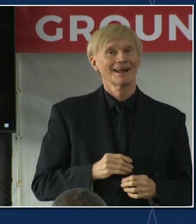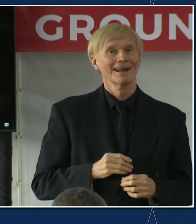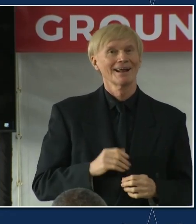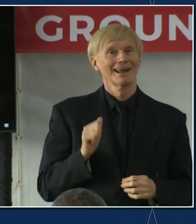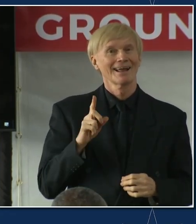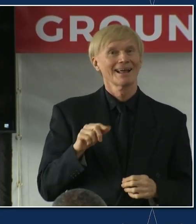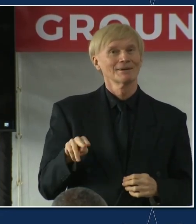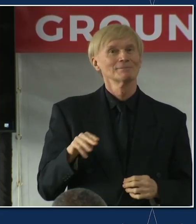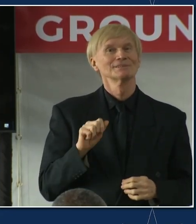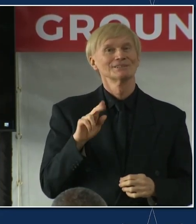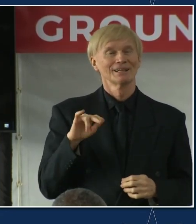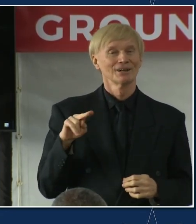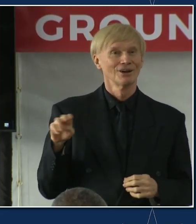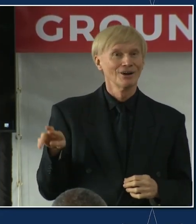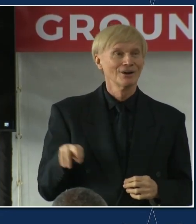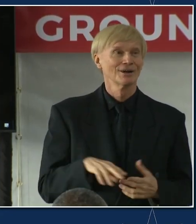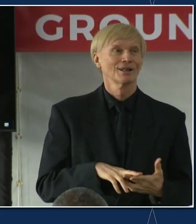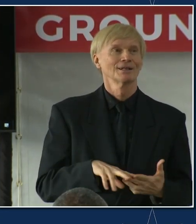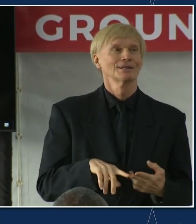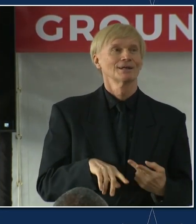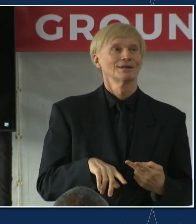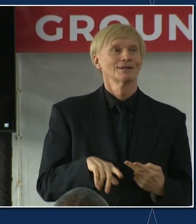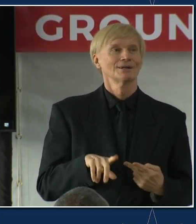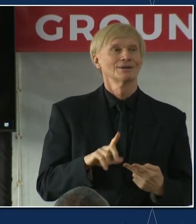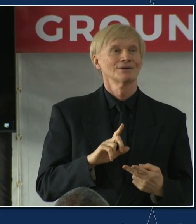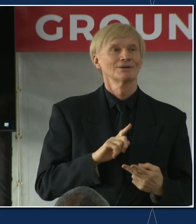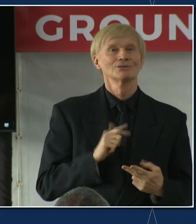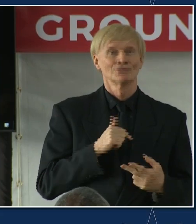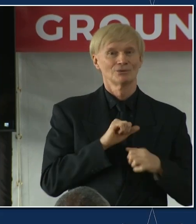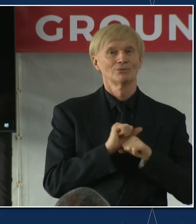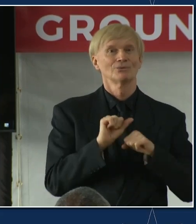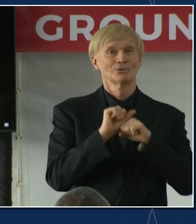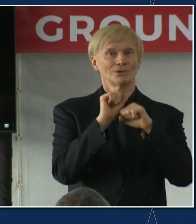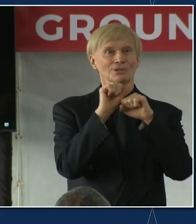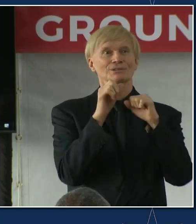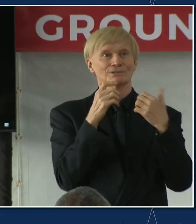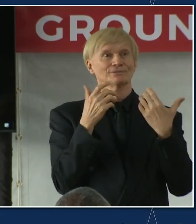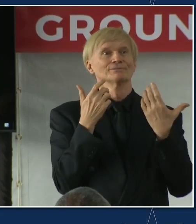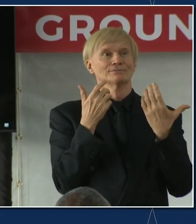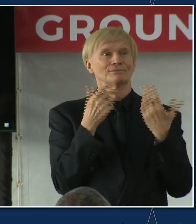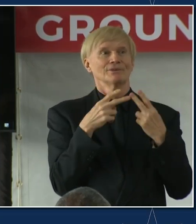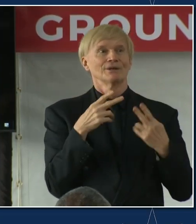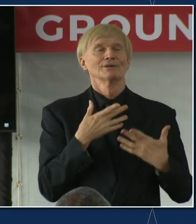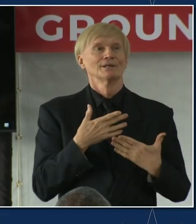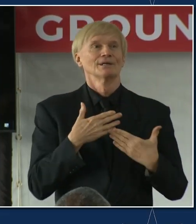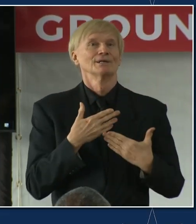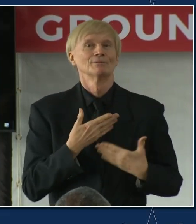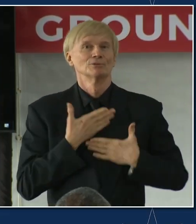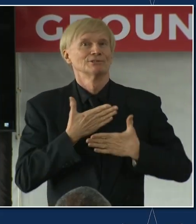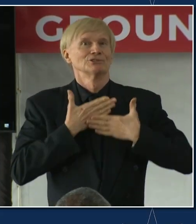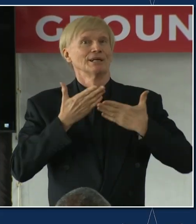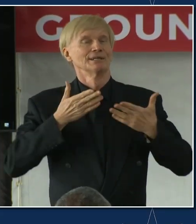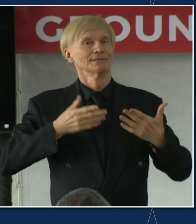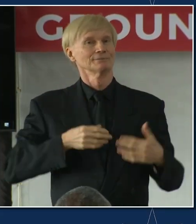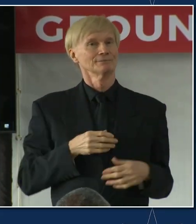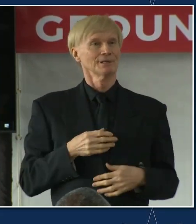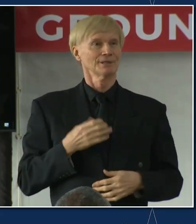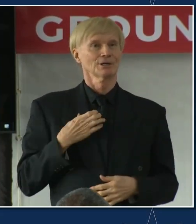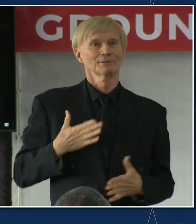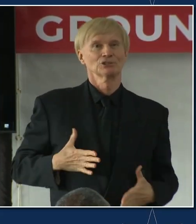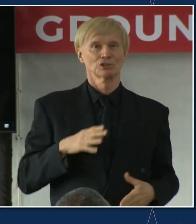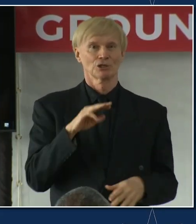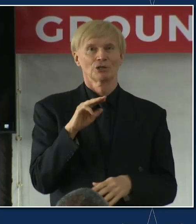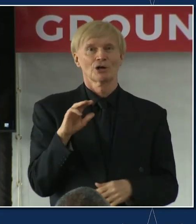Adam Schimmer, your tireless work is very appreciated. To Commissioner Maurice